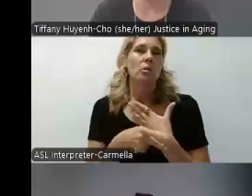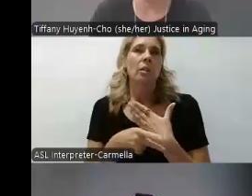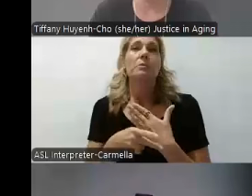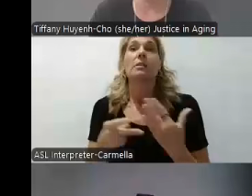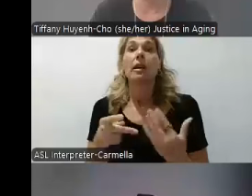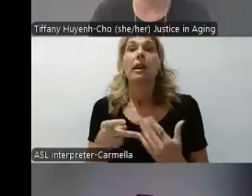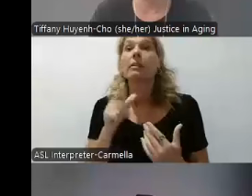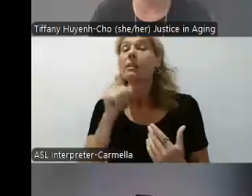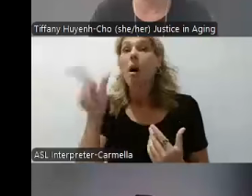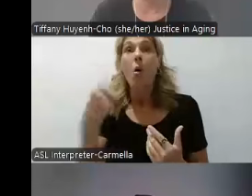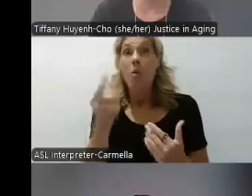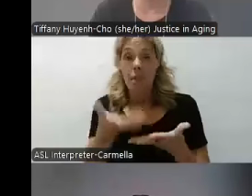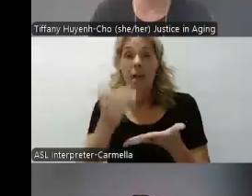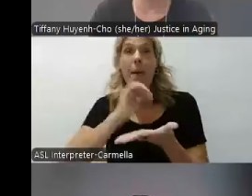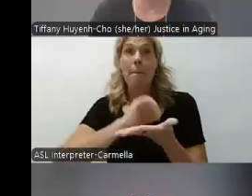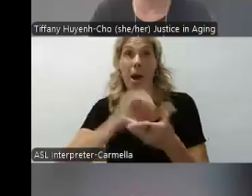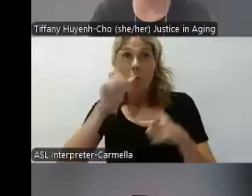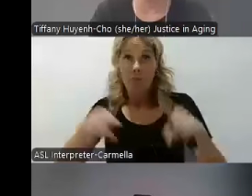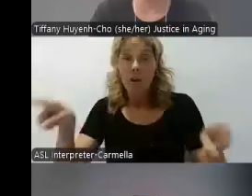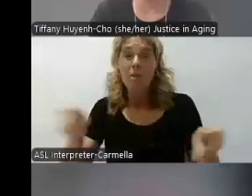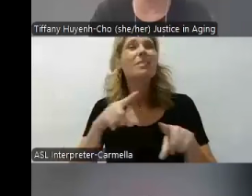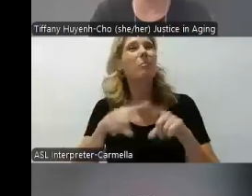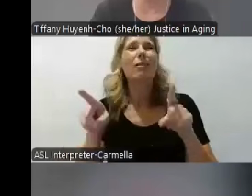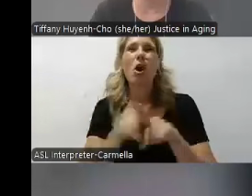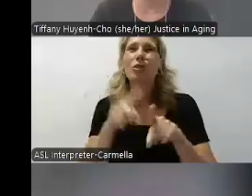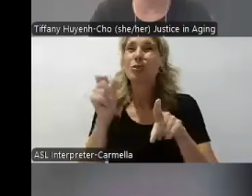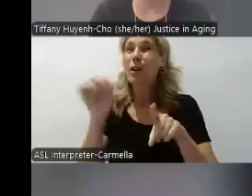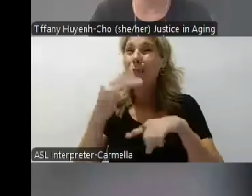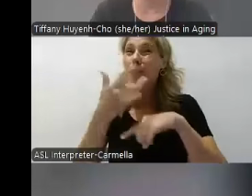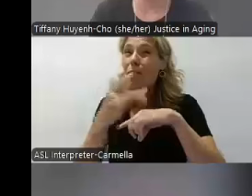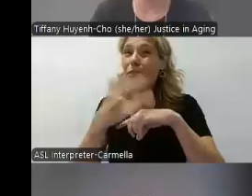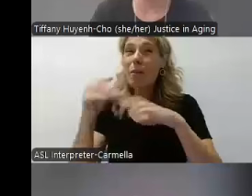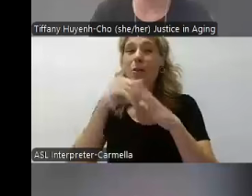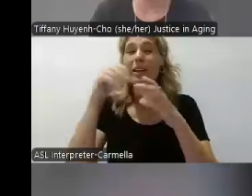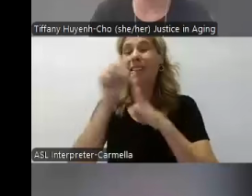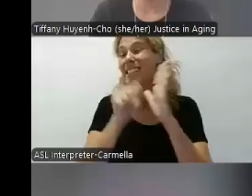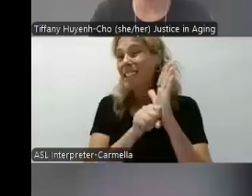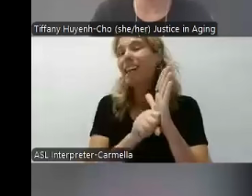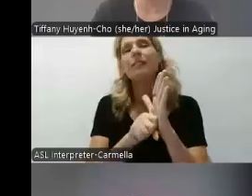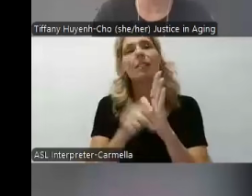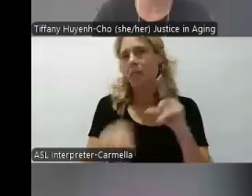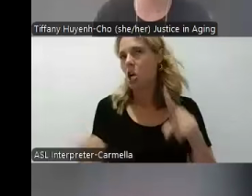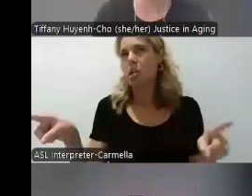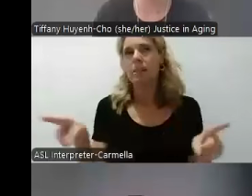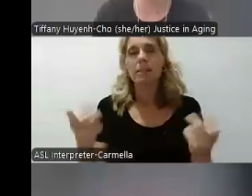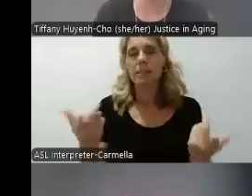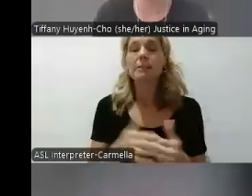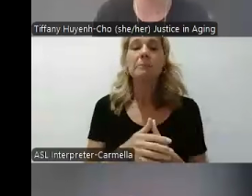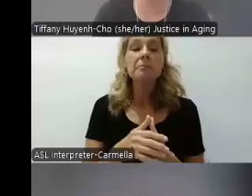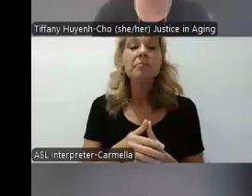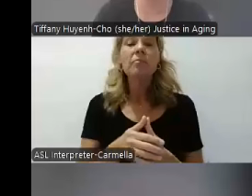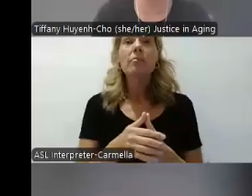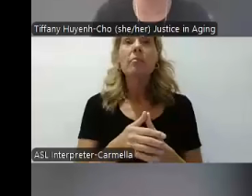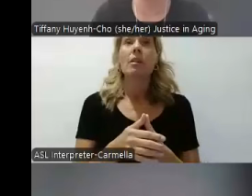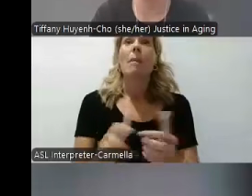not only does the amount vary widely, but even if it's available in your state, varies widely as well. And so